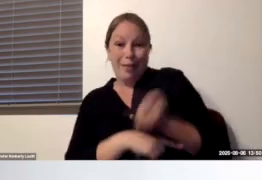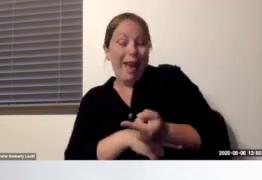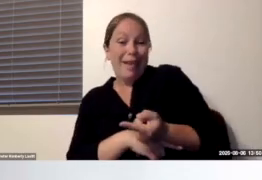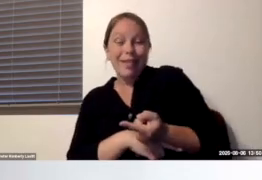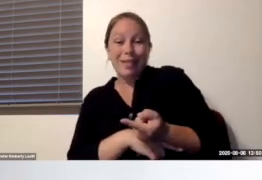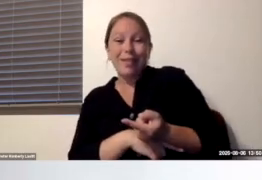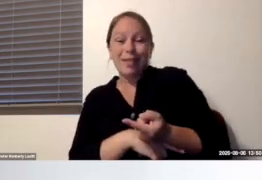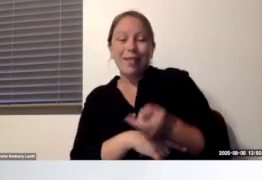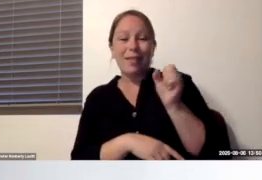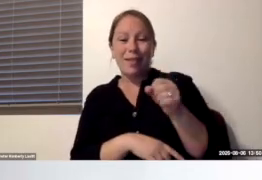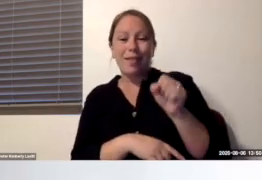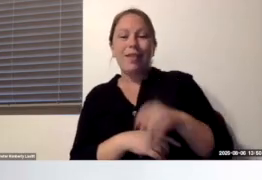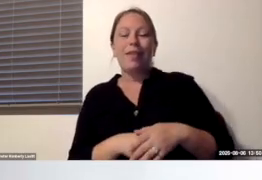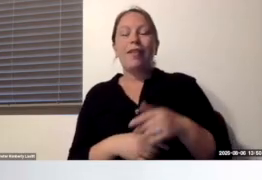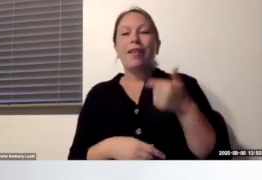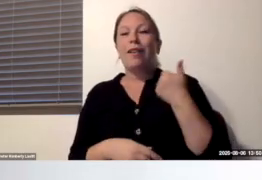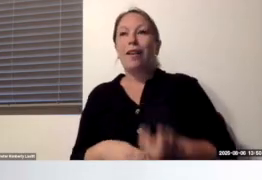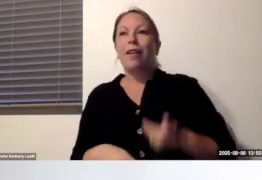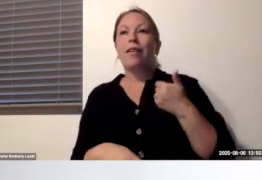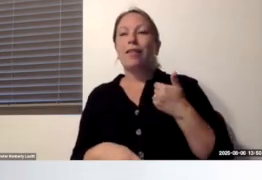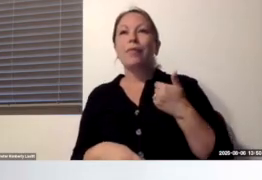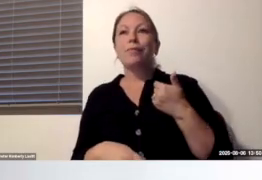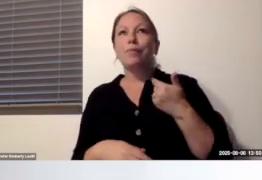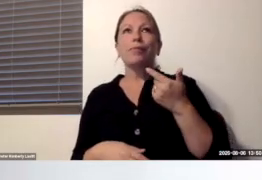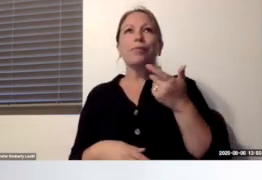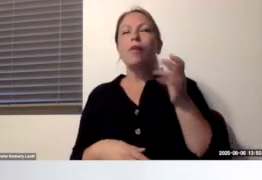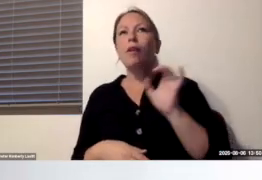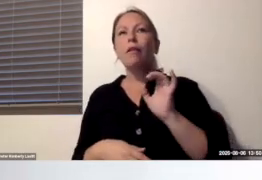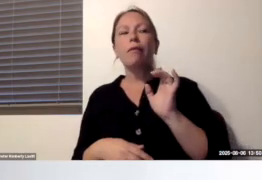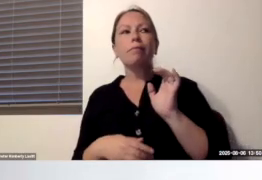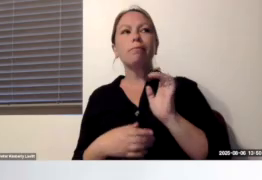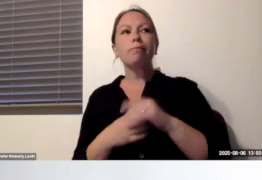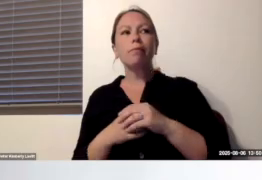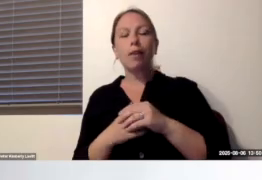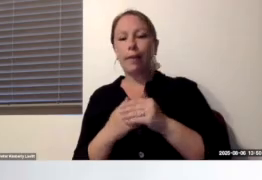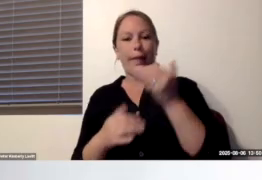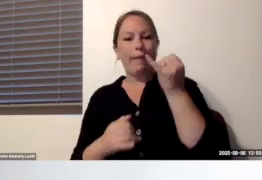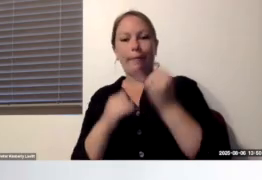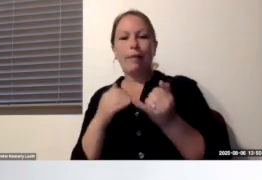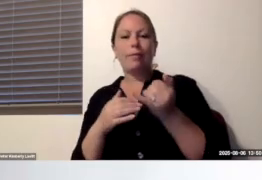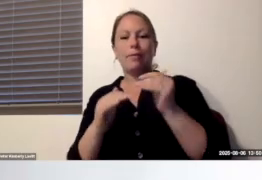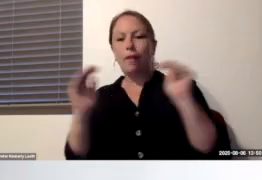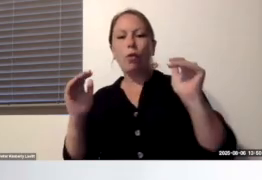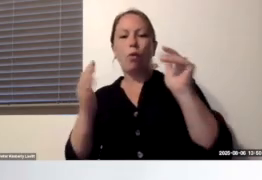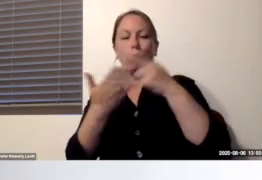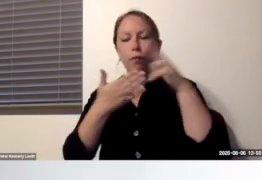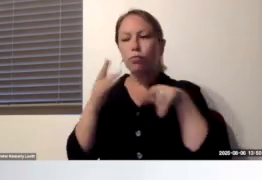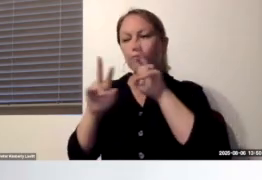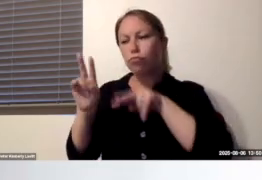okay. Yeah, they were in our last level of review and I think headed out to the districts.